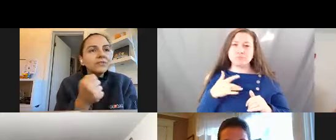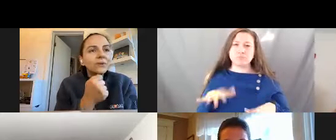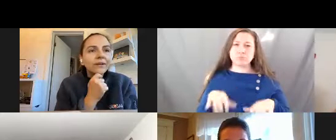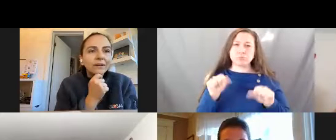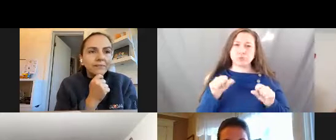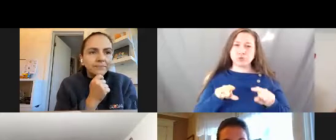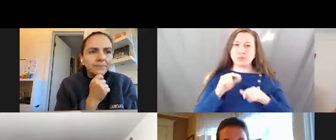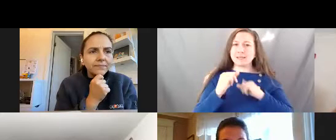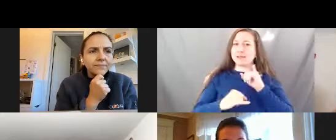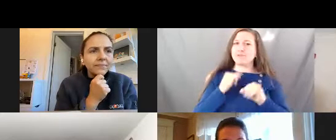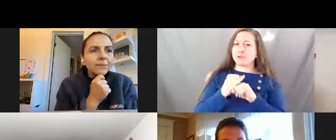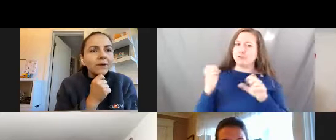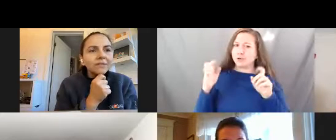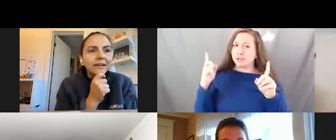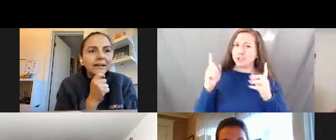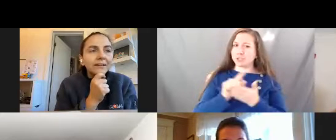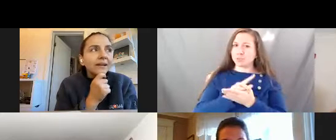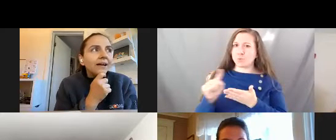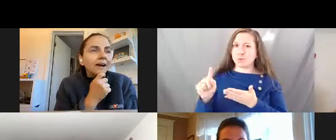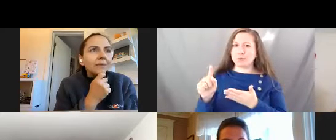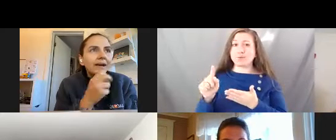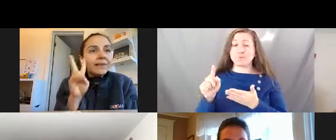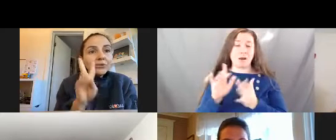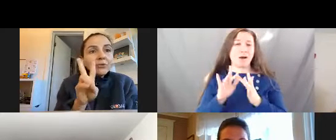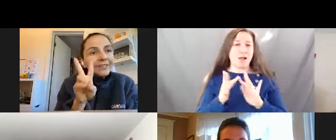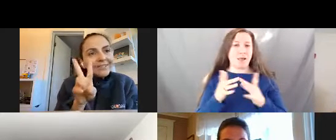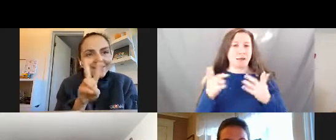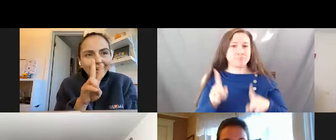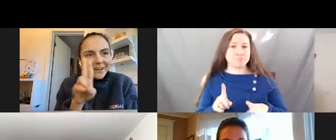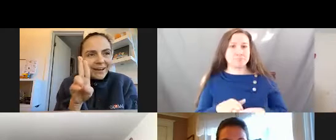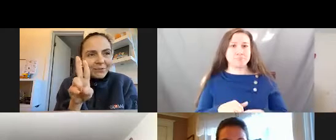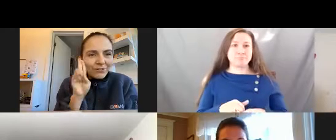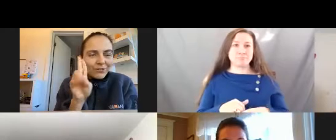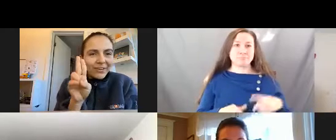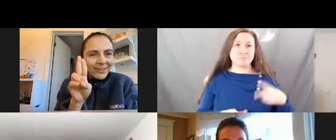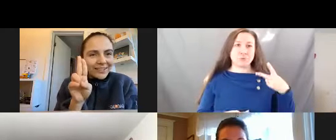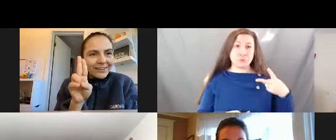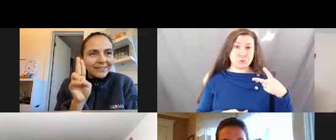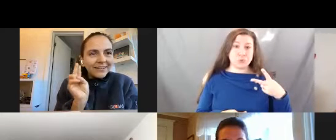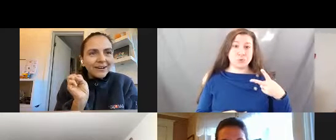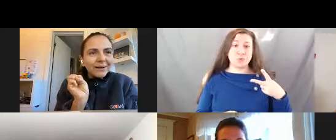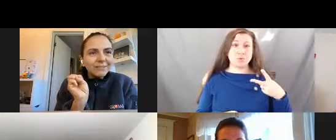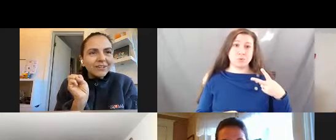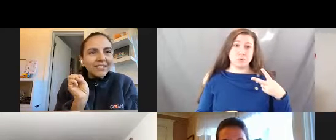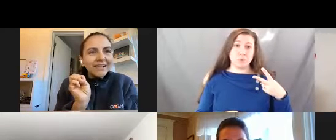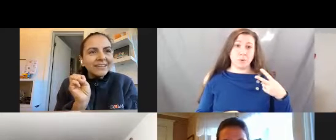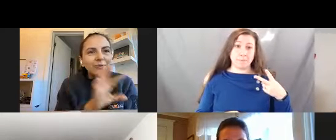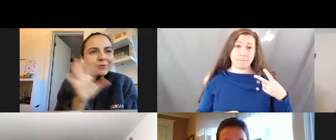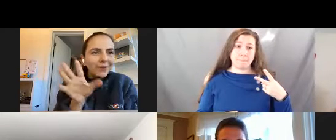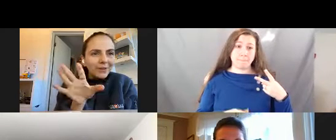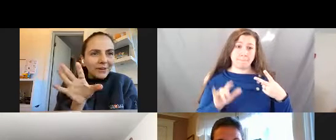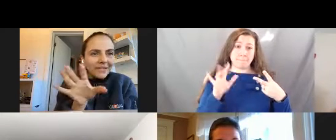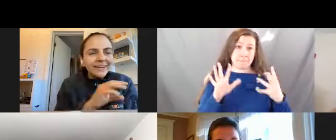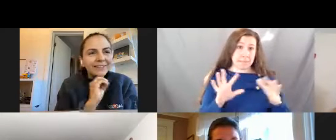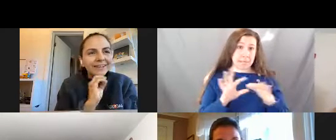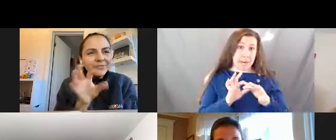International Education Week, but online. I have two things that if you can connect, it